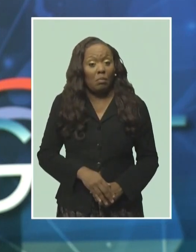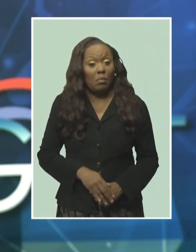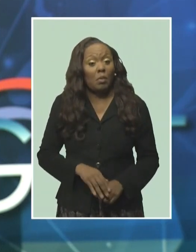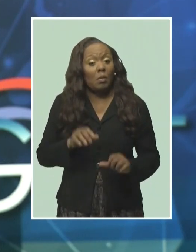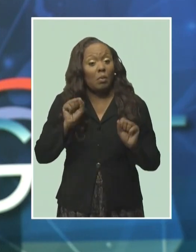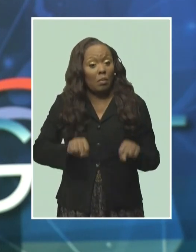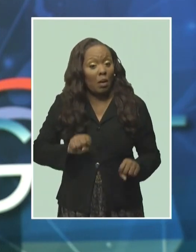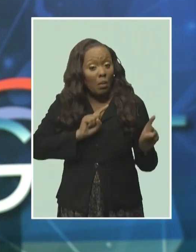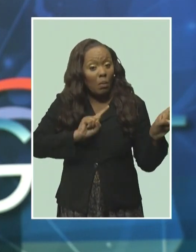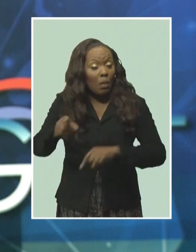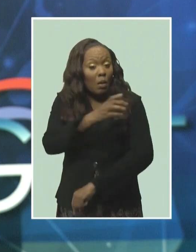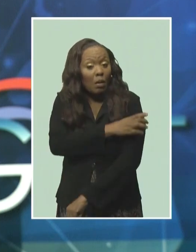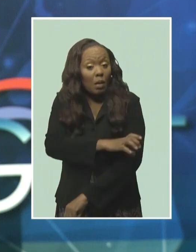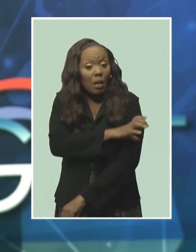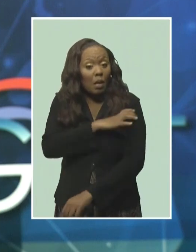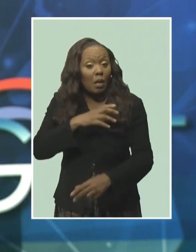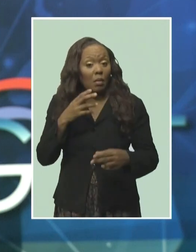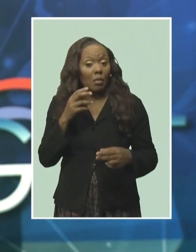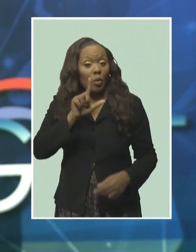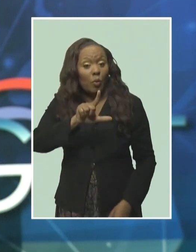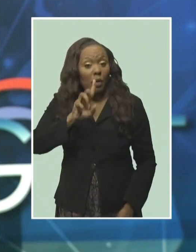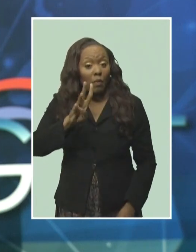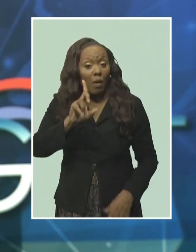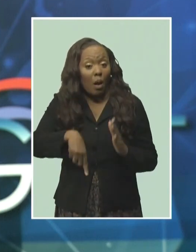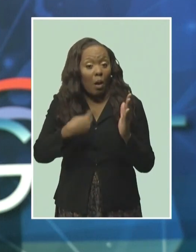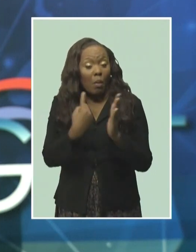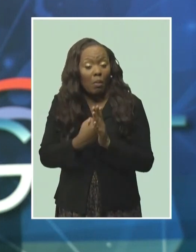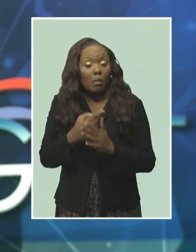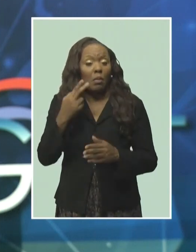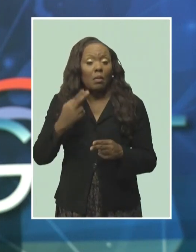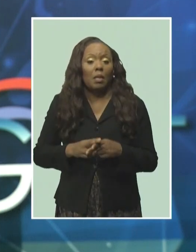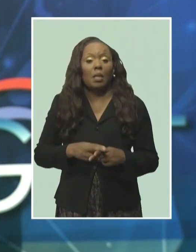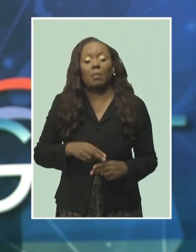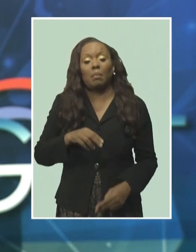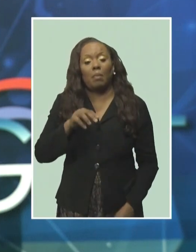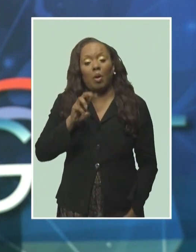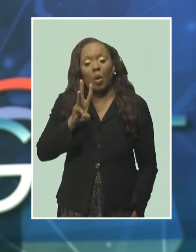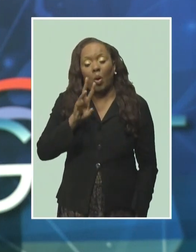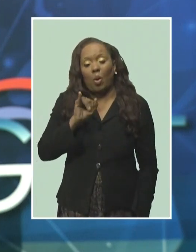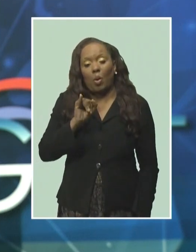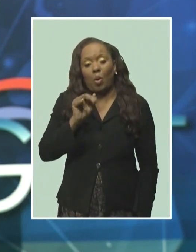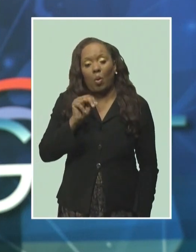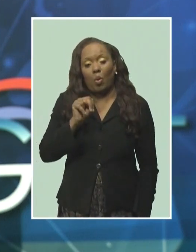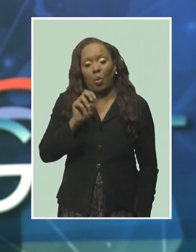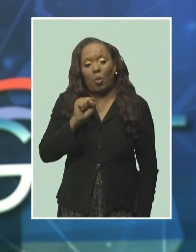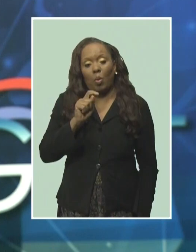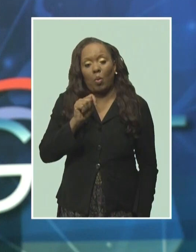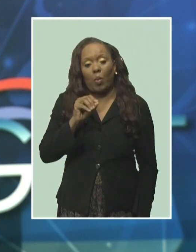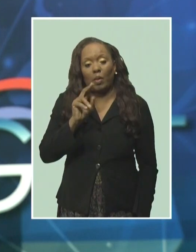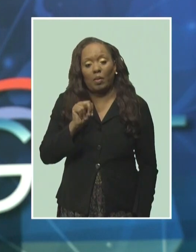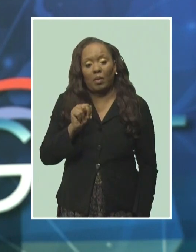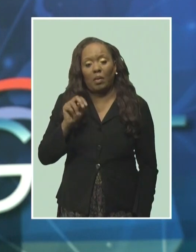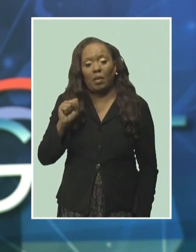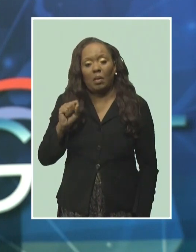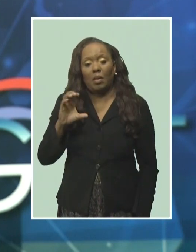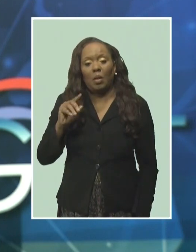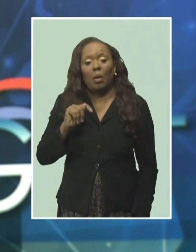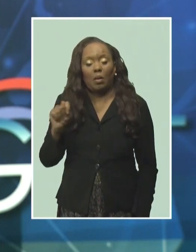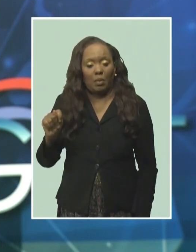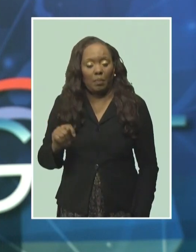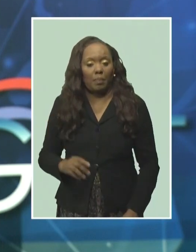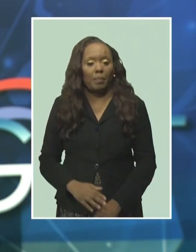The Accident and Emergency Department of the Queen Elizabeth Hospital is again experiencing a surge in the number of patients